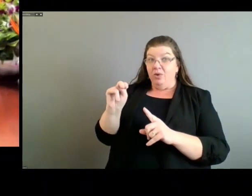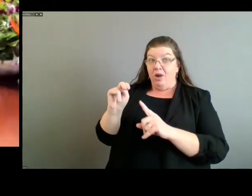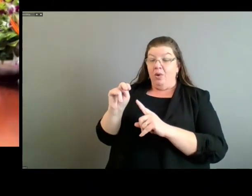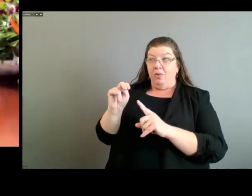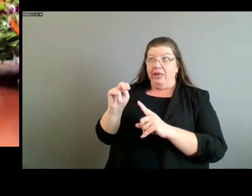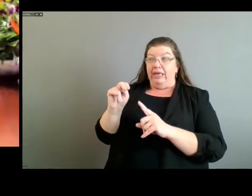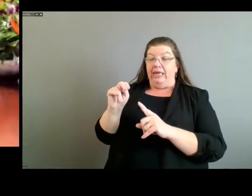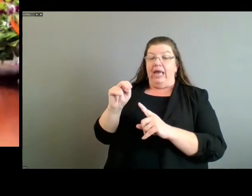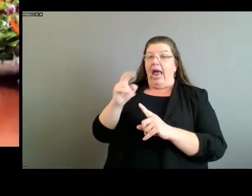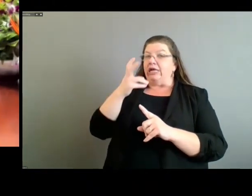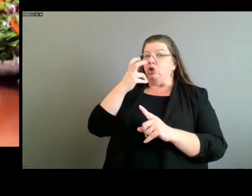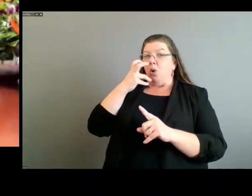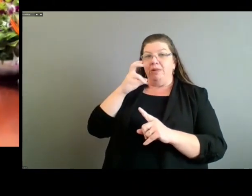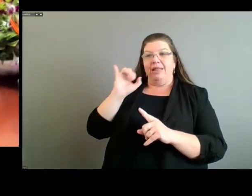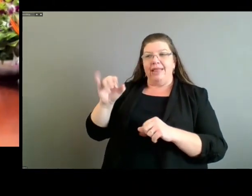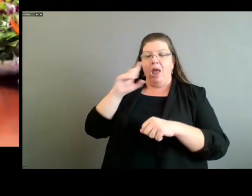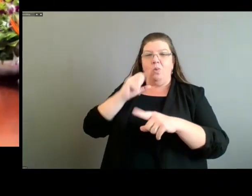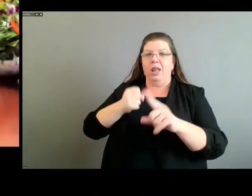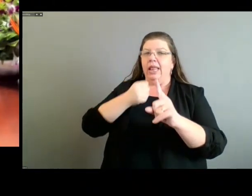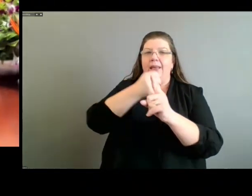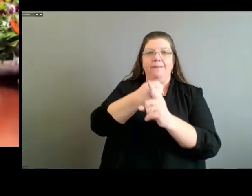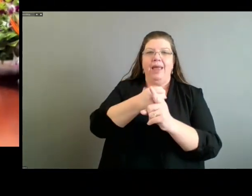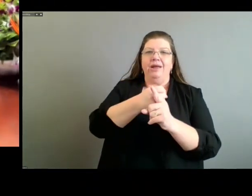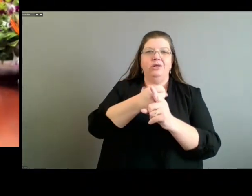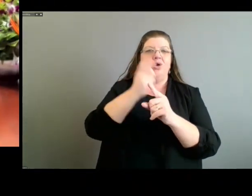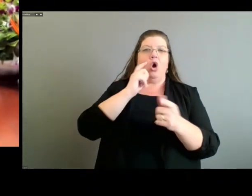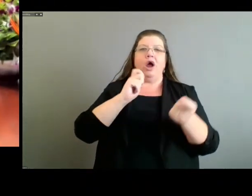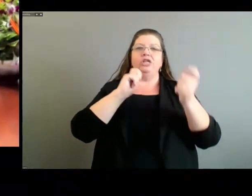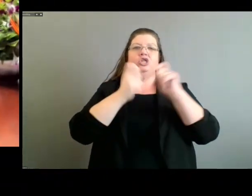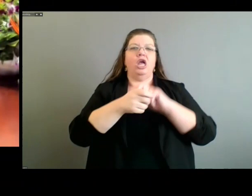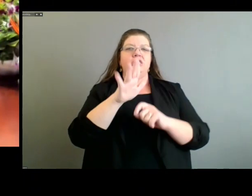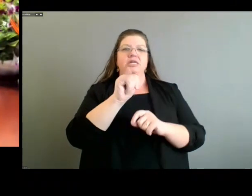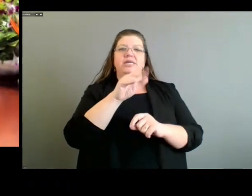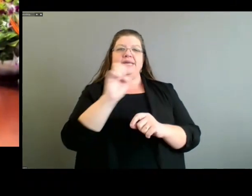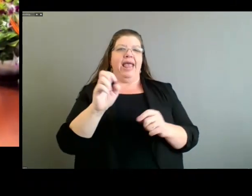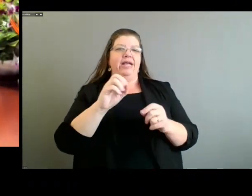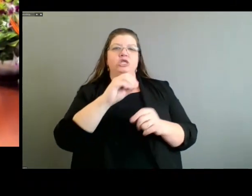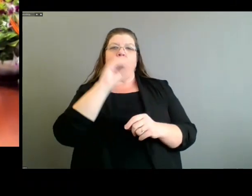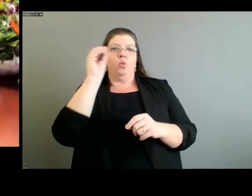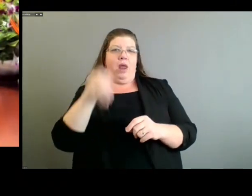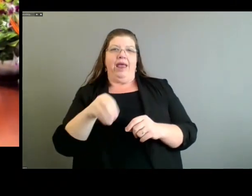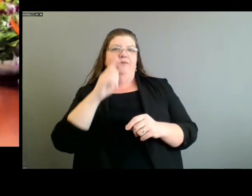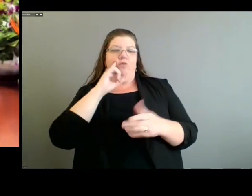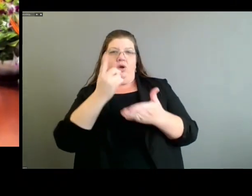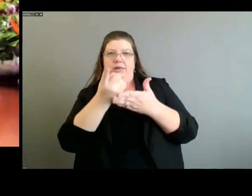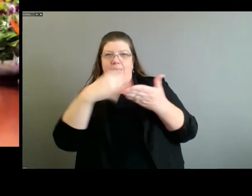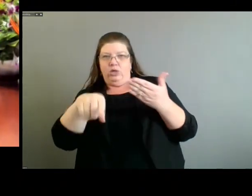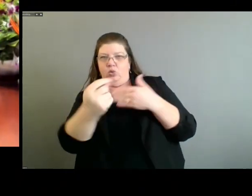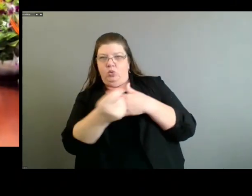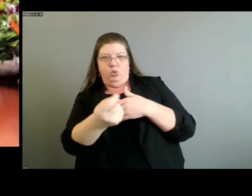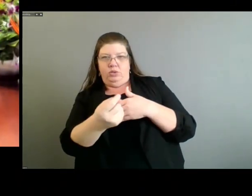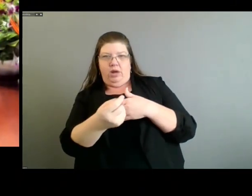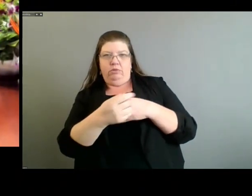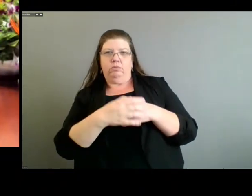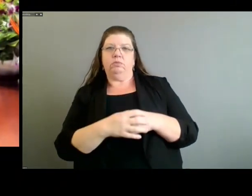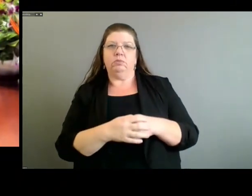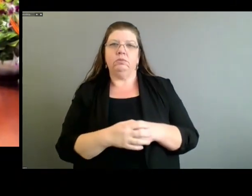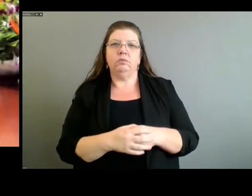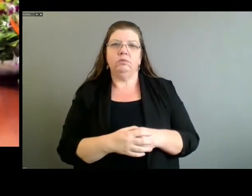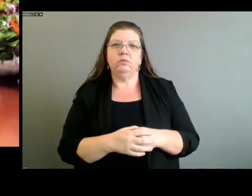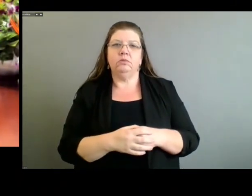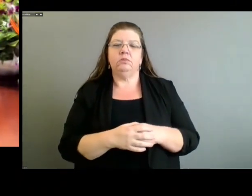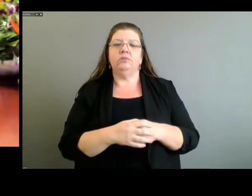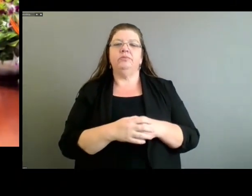believe that it will have an impact on our adjusted case rate assignment next Tuesday. With